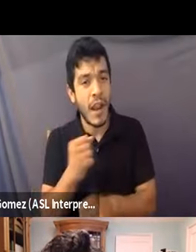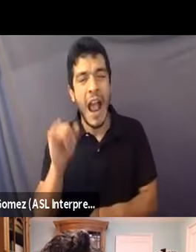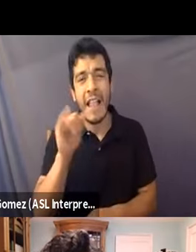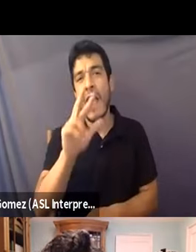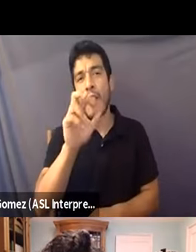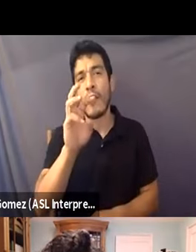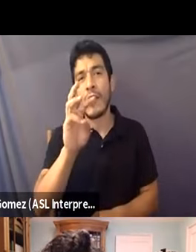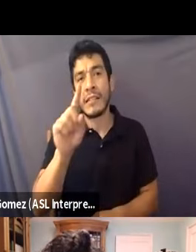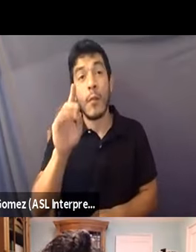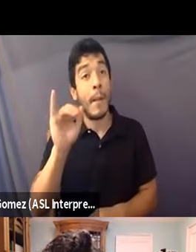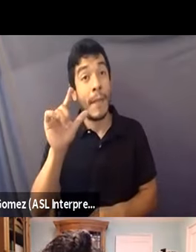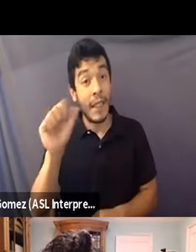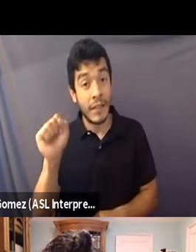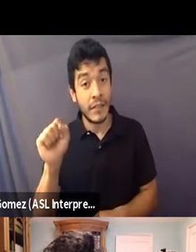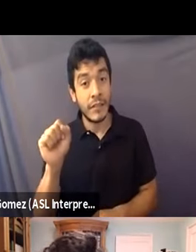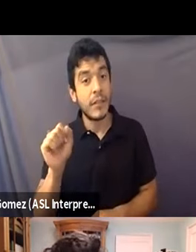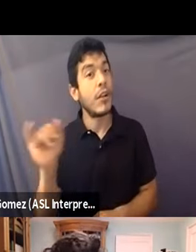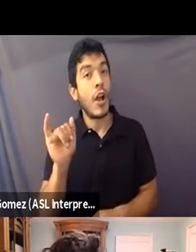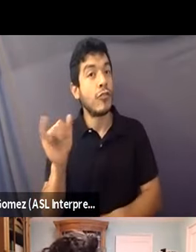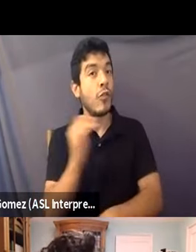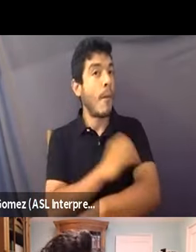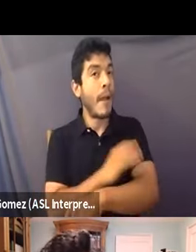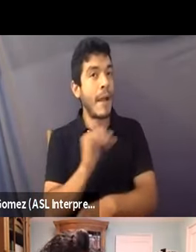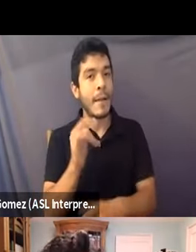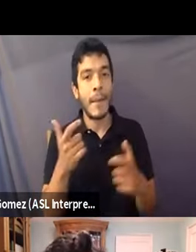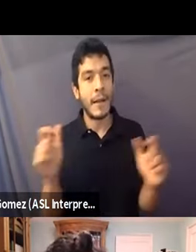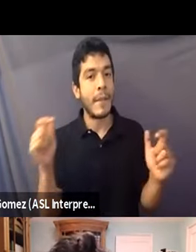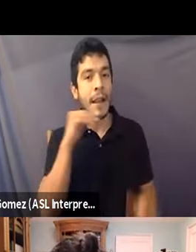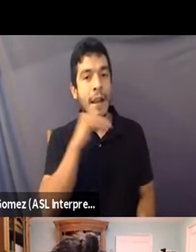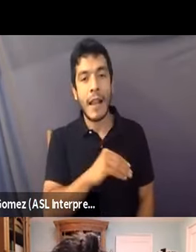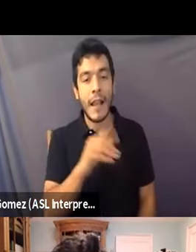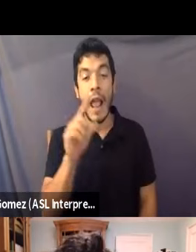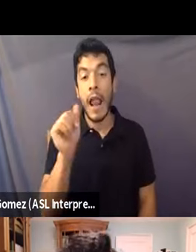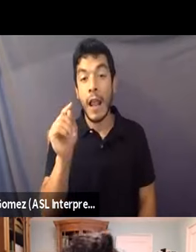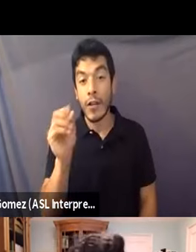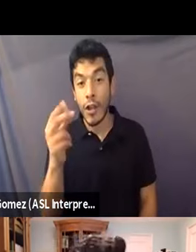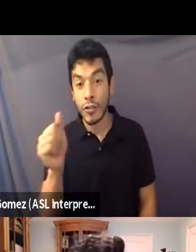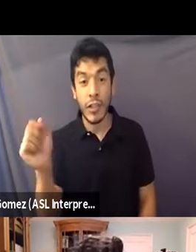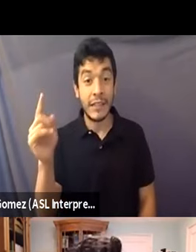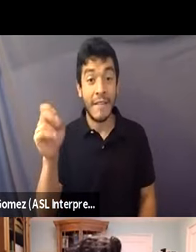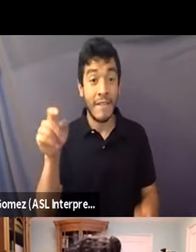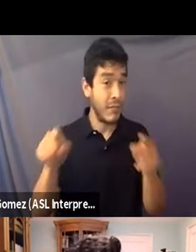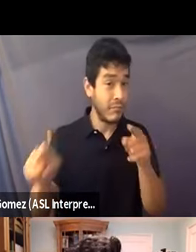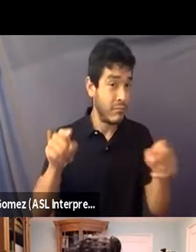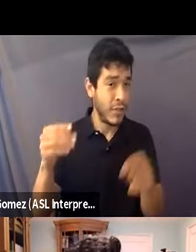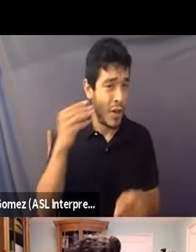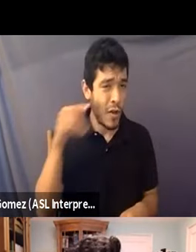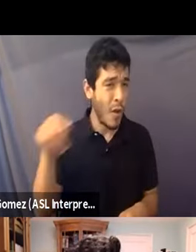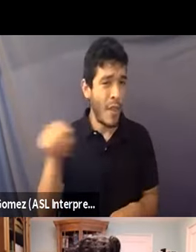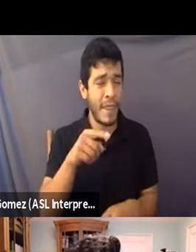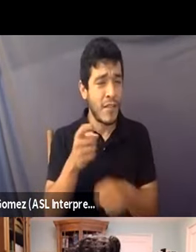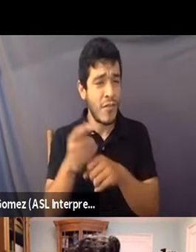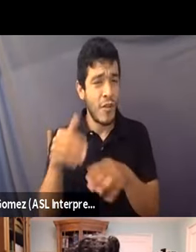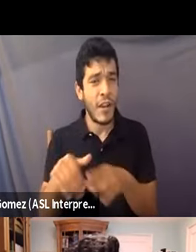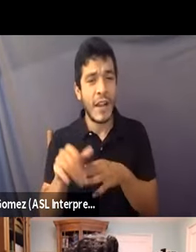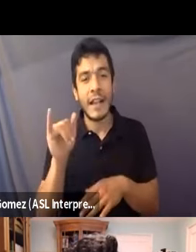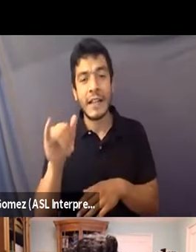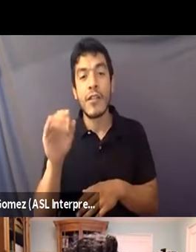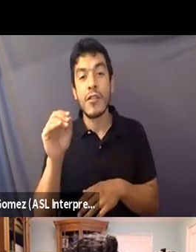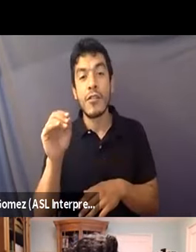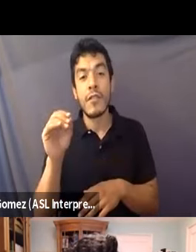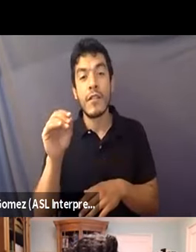bills. They're also powered by the big lie. Now, Latasha, Stephanie, y'all know these jokers in the Georgia state legislature. I'm not